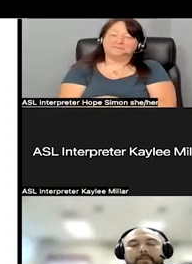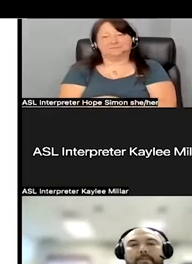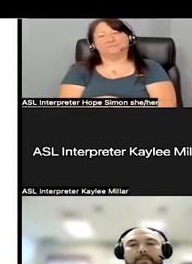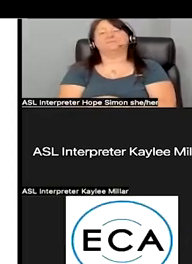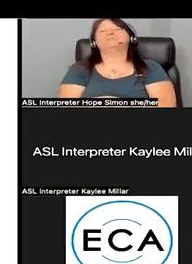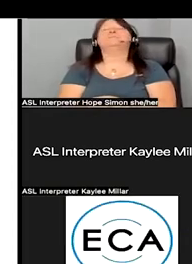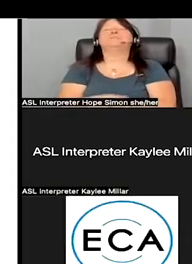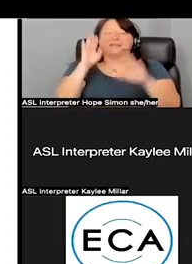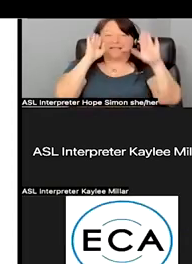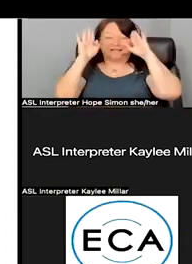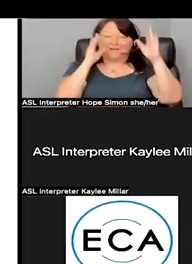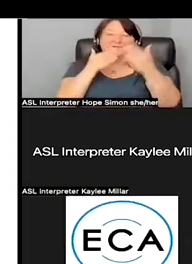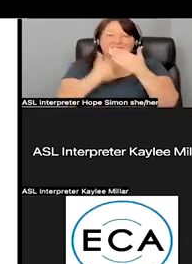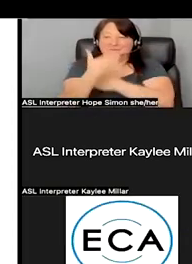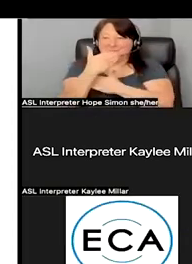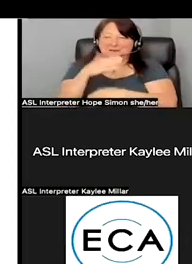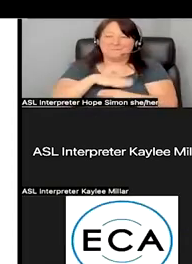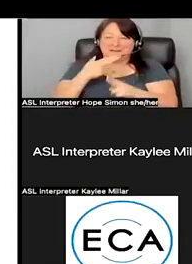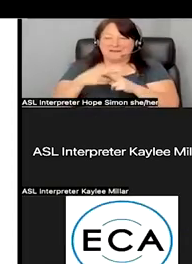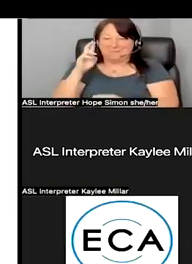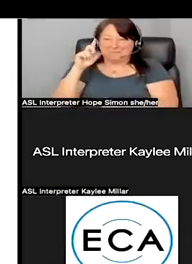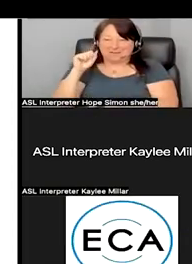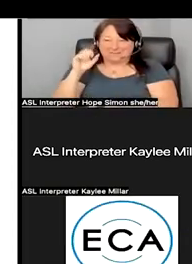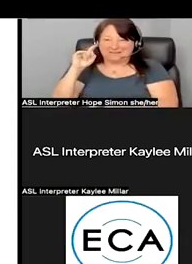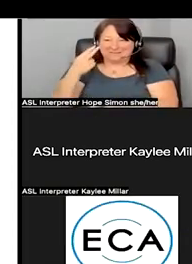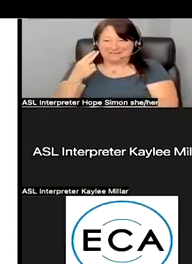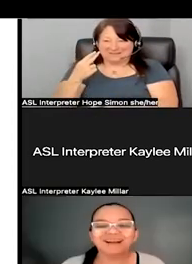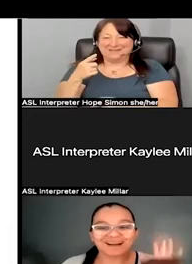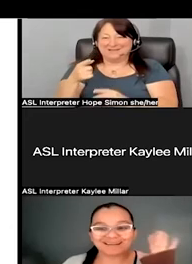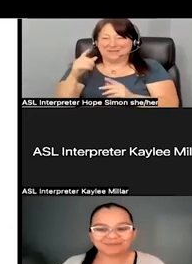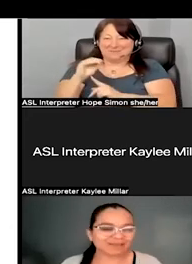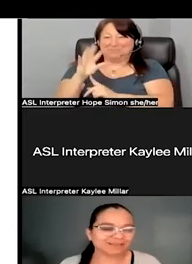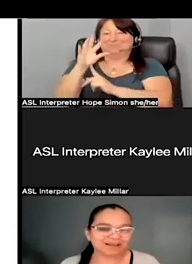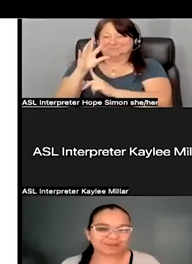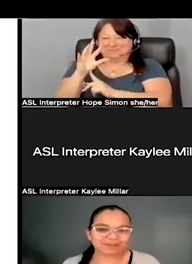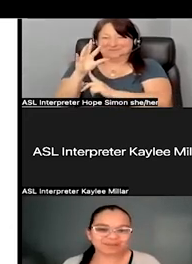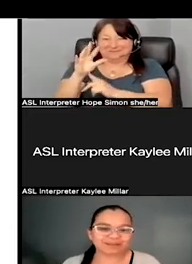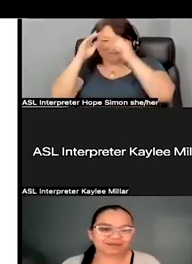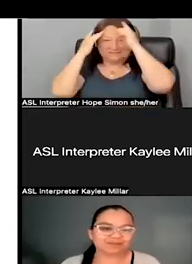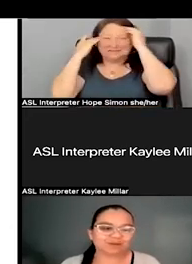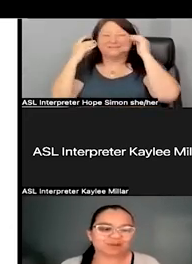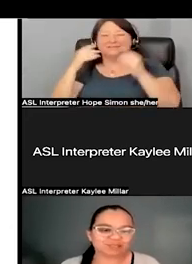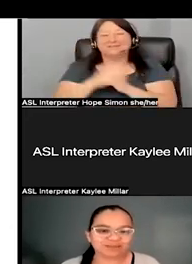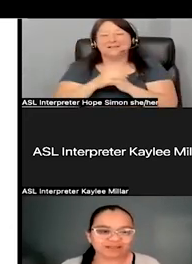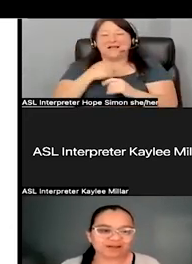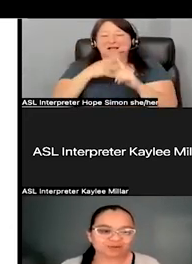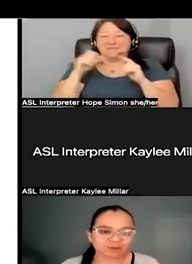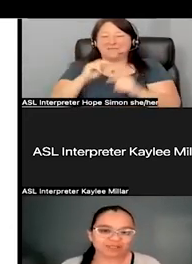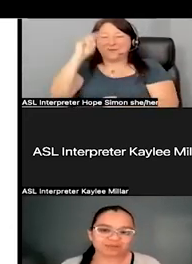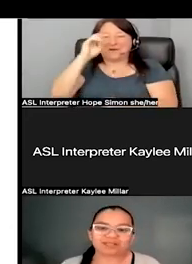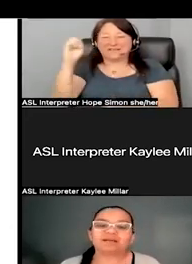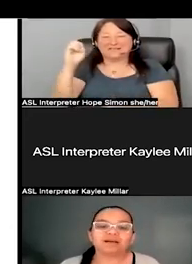Hi, good morning, everyone. So I'm Brenda Smith. Trying to start my video. Okay, here we go. Hi, everyone. I'm Brenda Smith. I'm from Northeast Valley